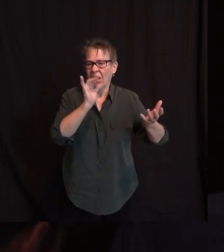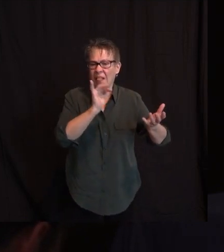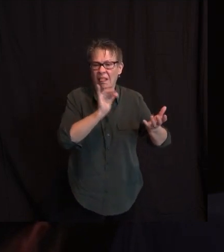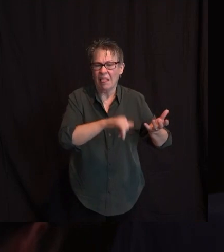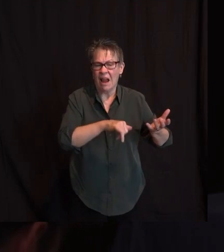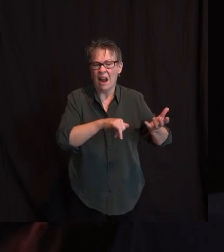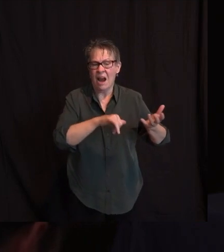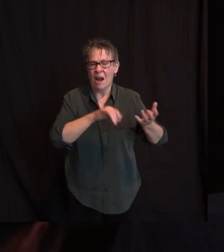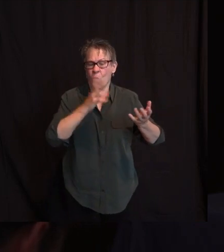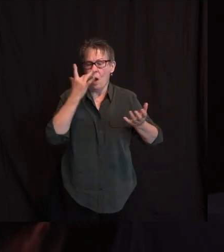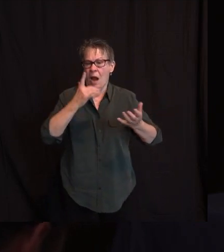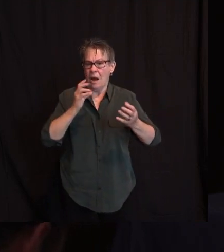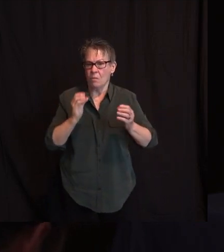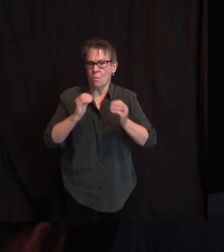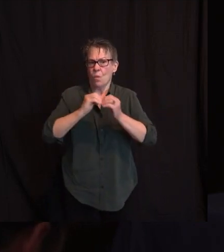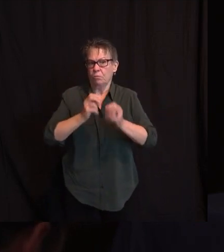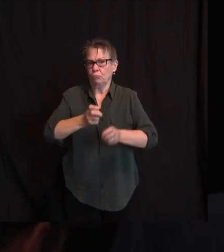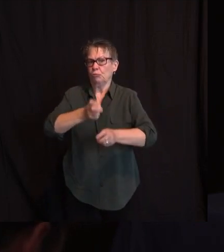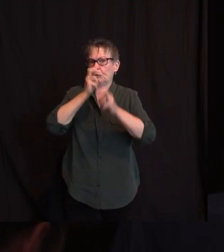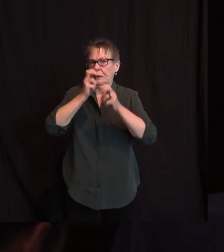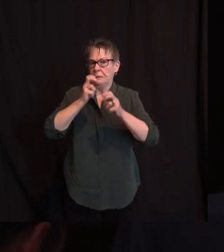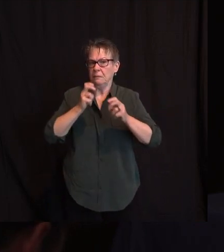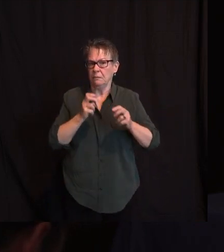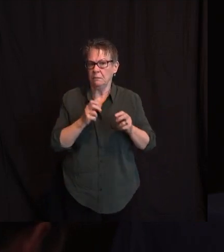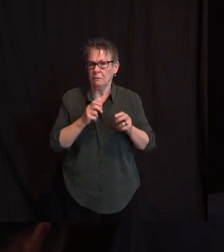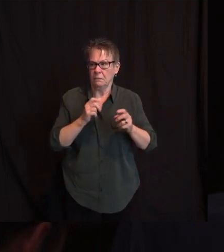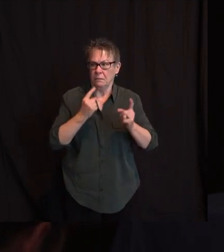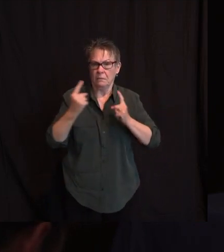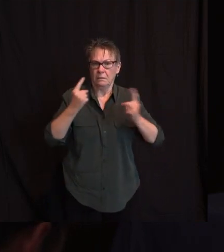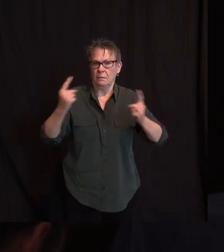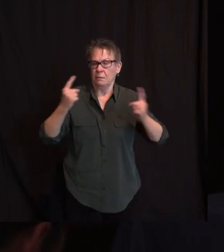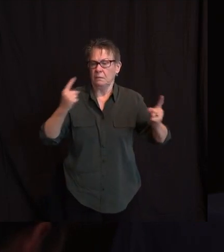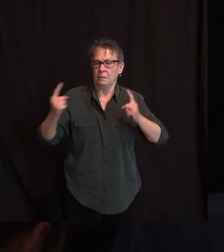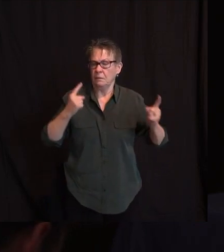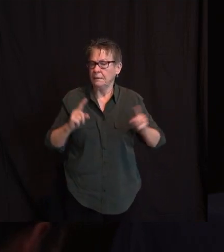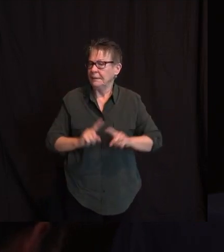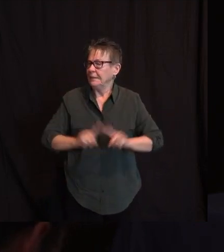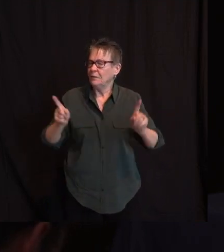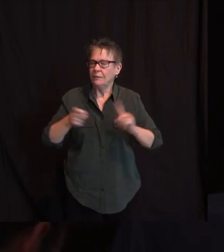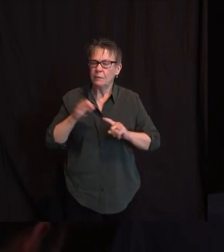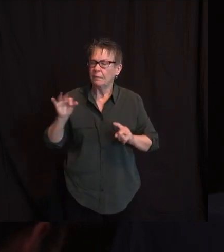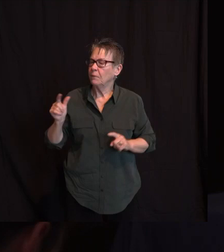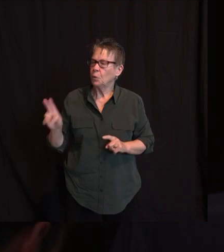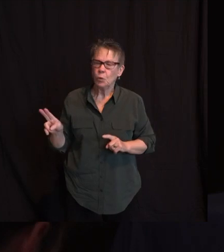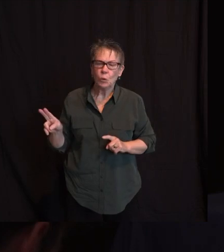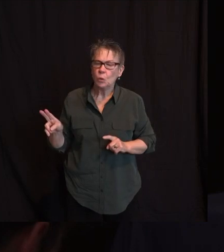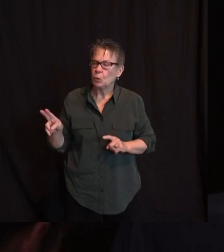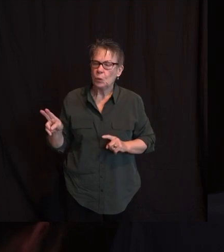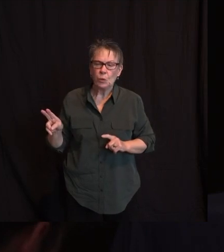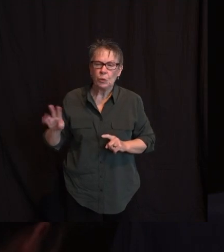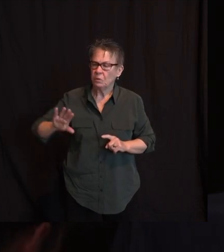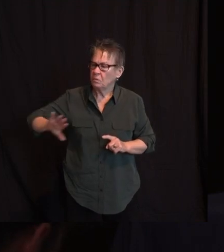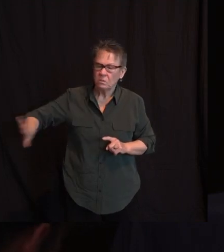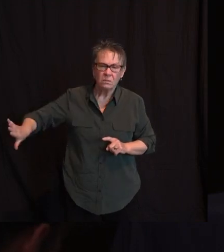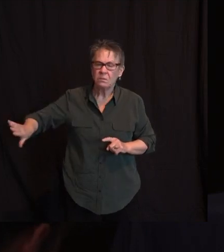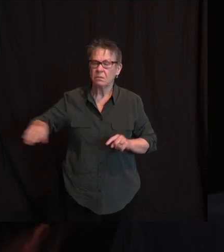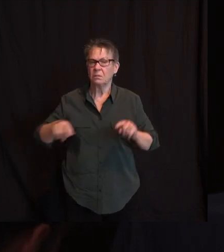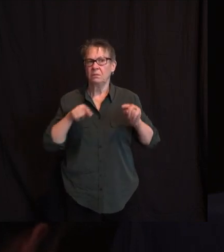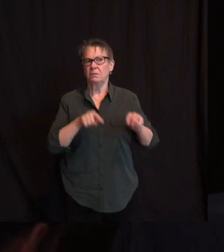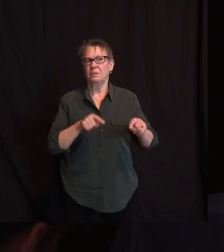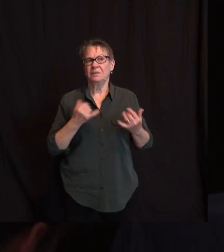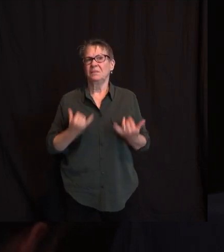sort of have, which is the social distancing, which is the different measures that we have already in place for community